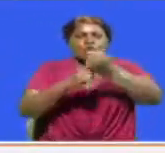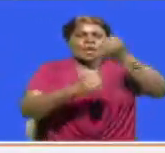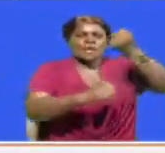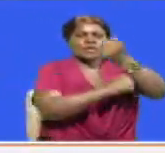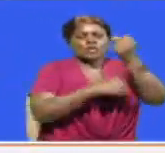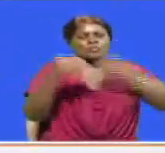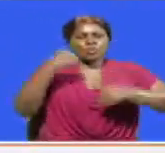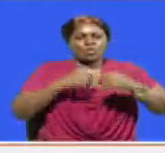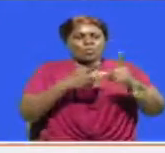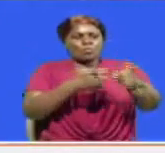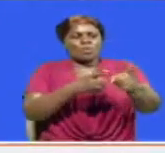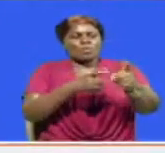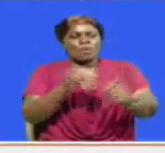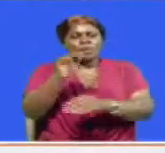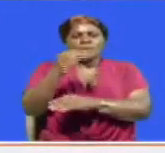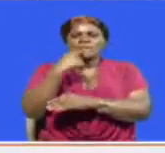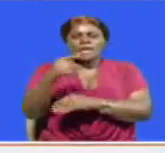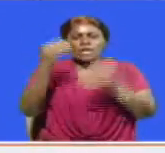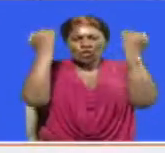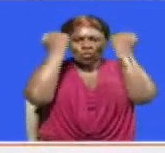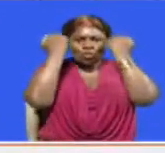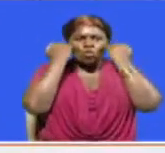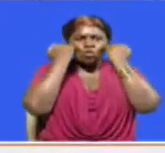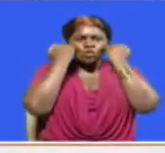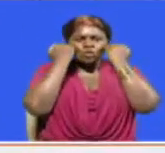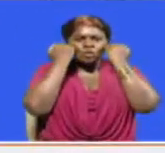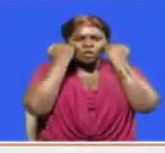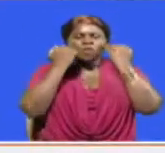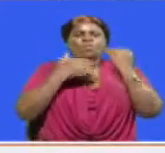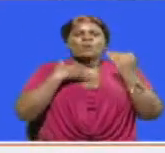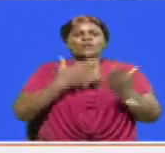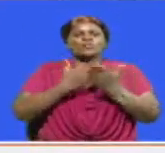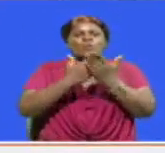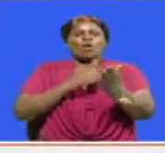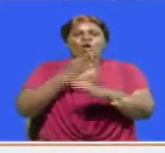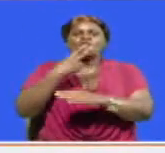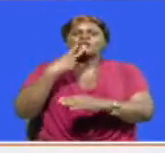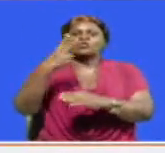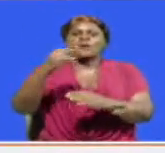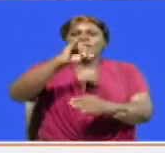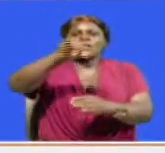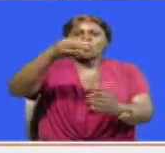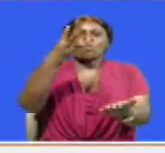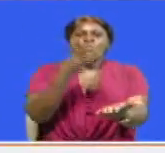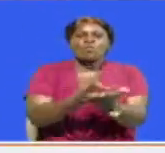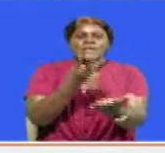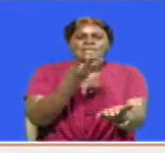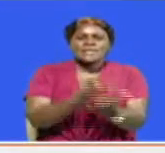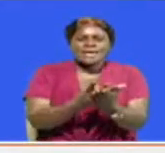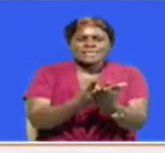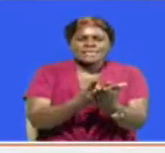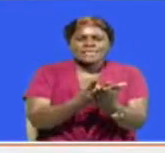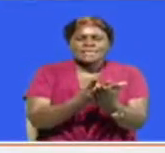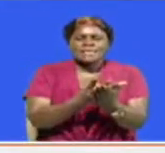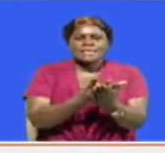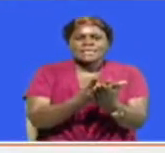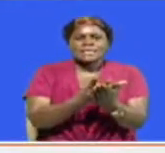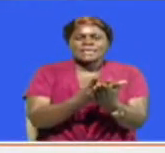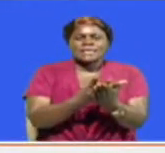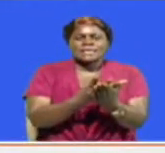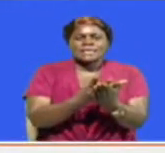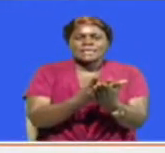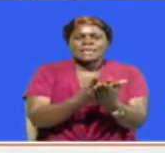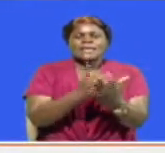saga. Prosecutors have told the court that they intend to present over 200 witnesses to testify, and as a